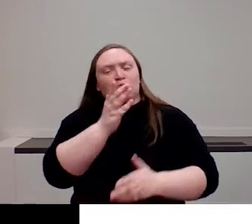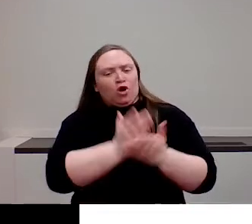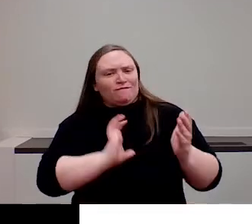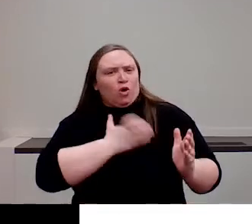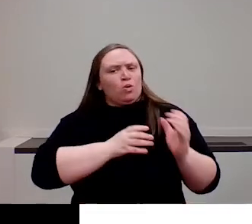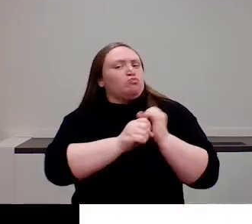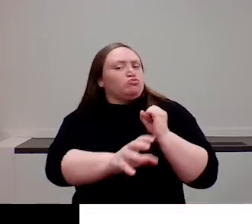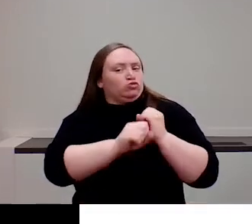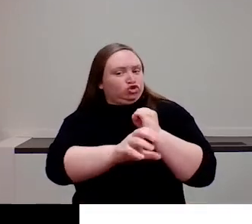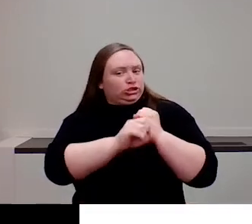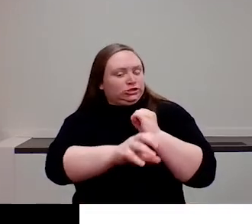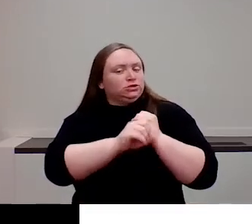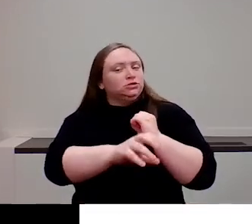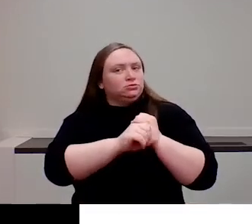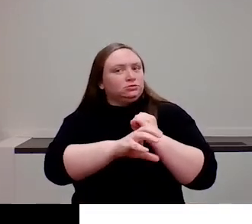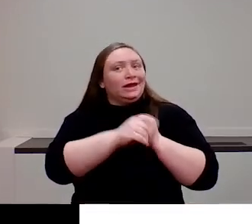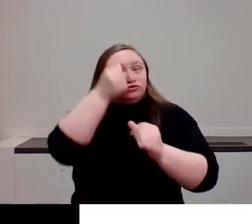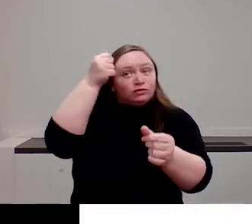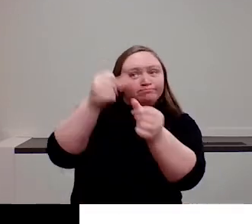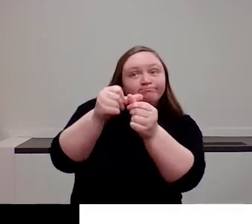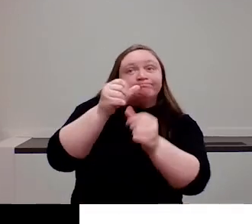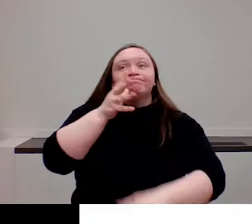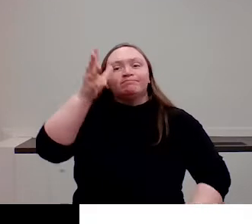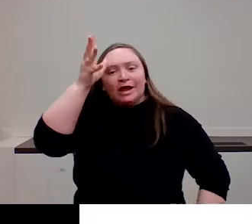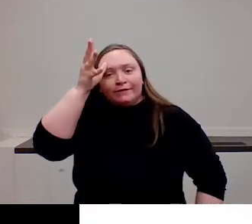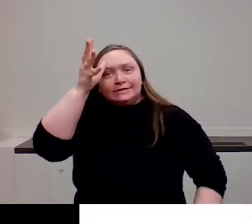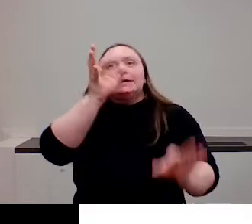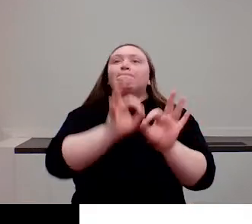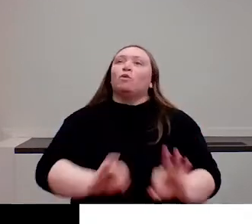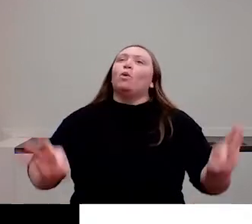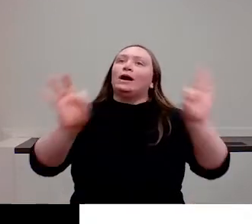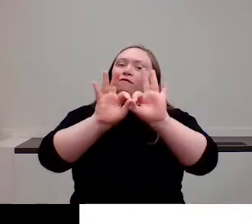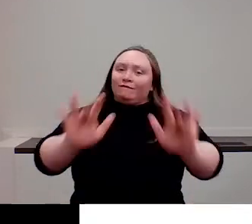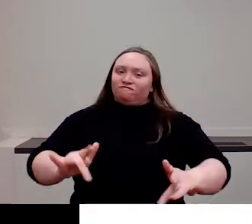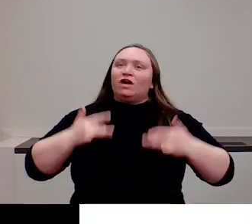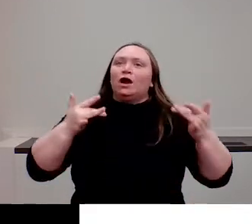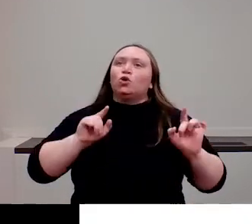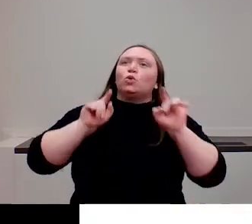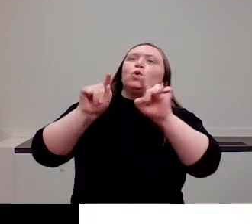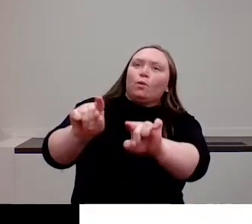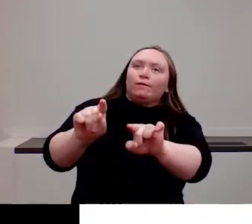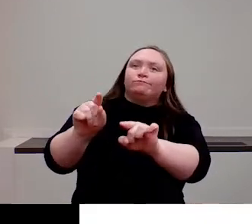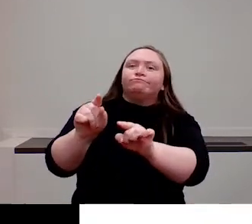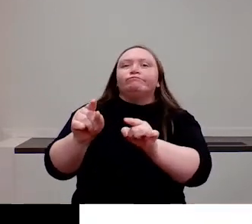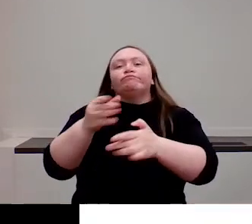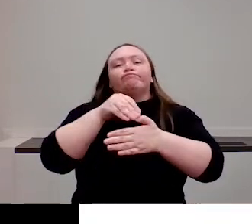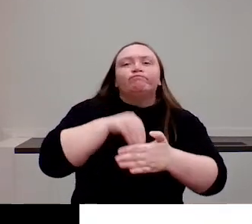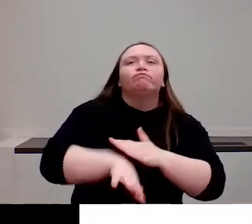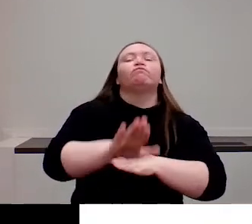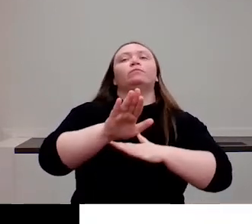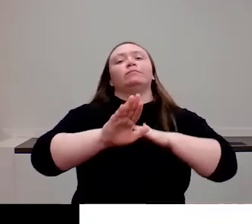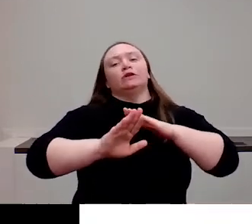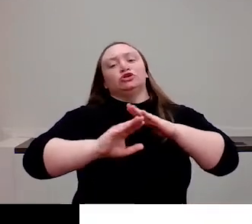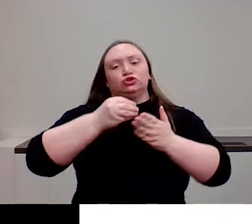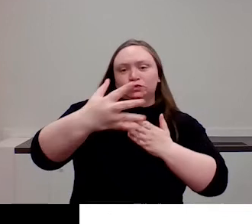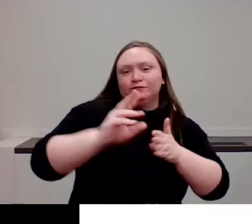promotion and to remind parents about the importance of this event in attending and enrolling students for kindergarten as early